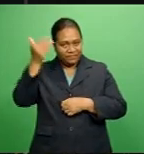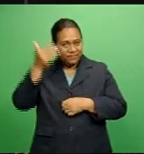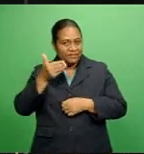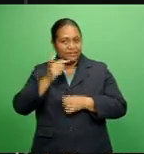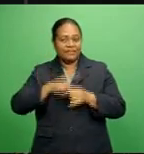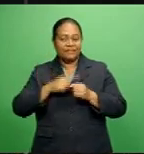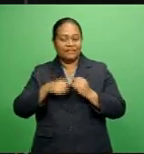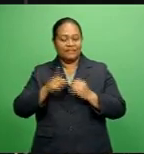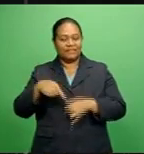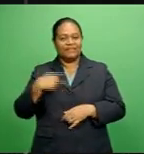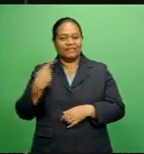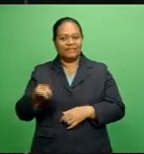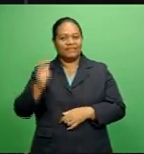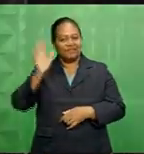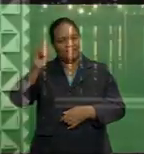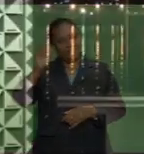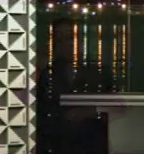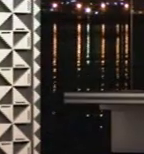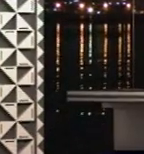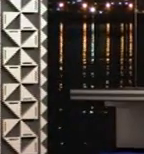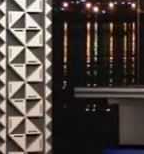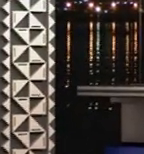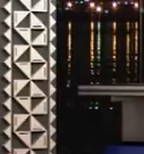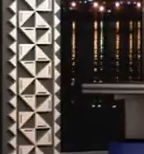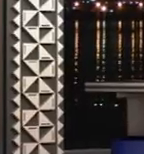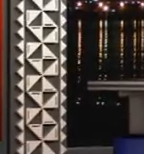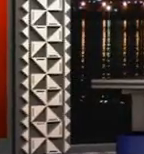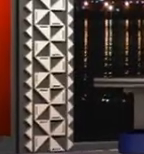Until tomorrow, Matemanda.